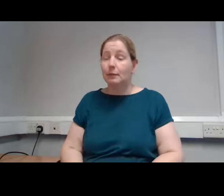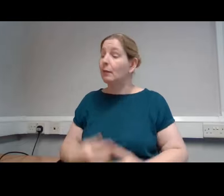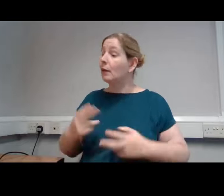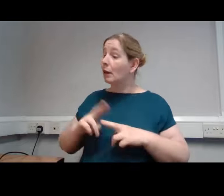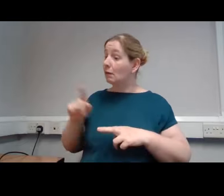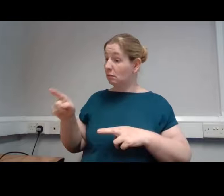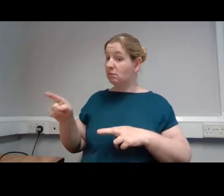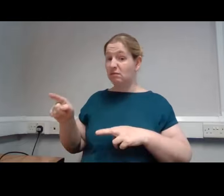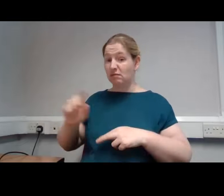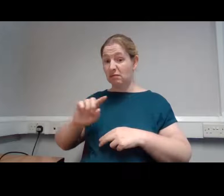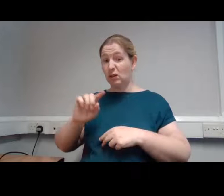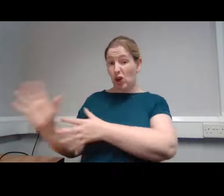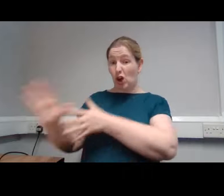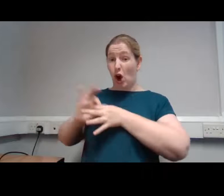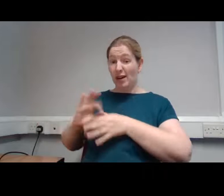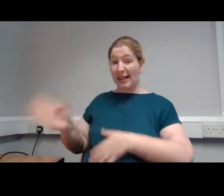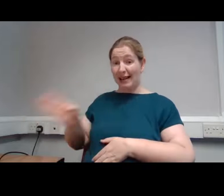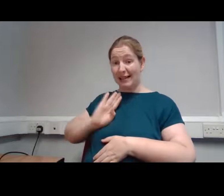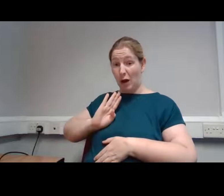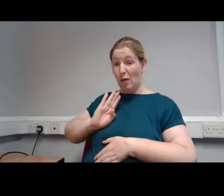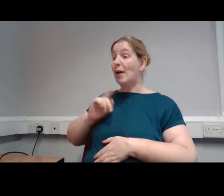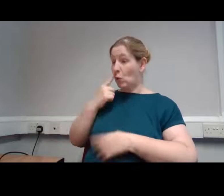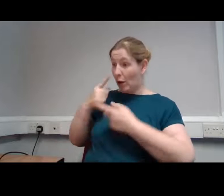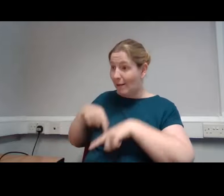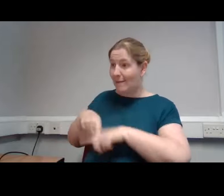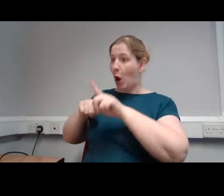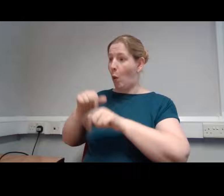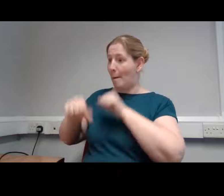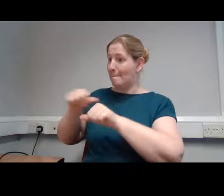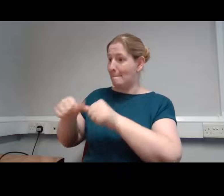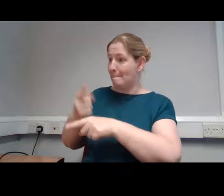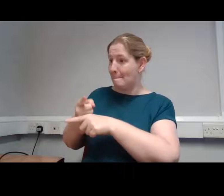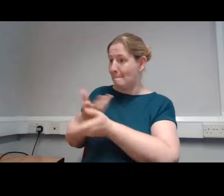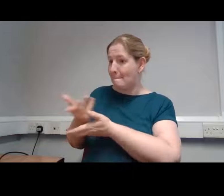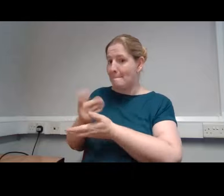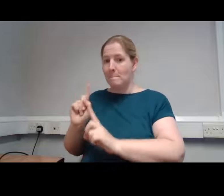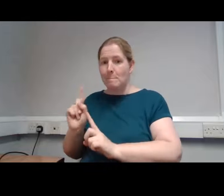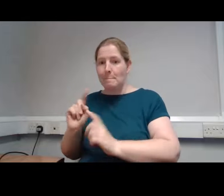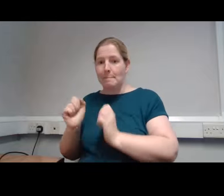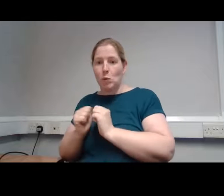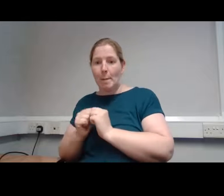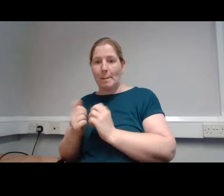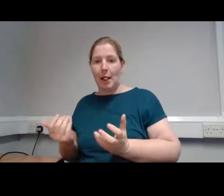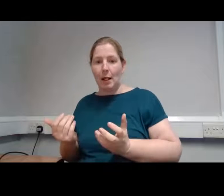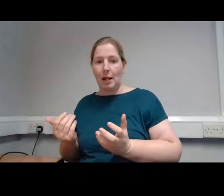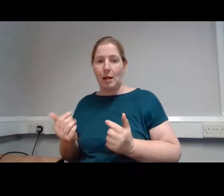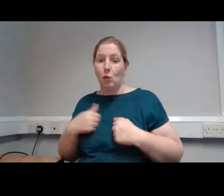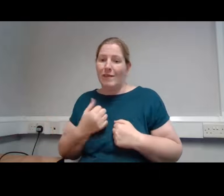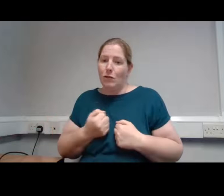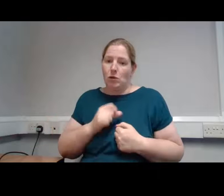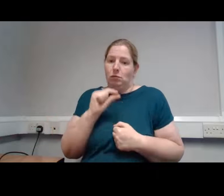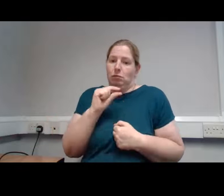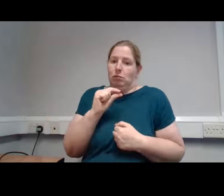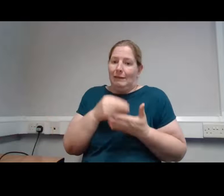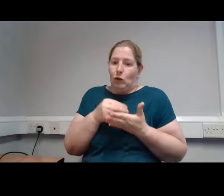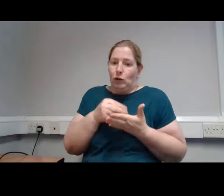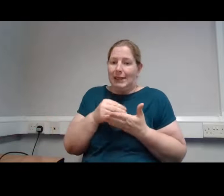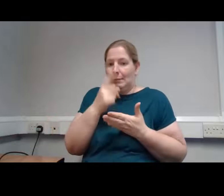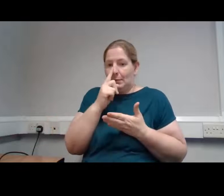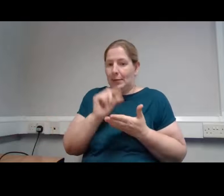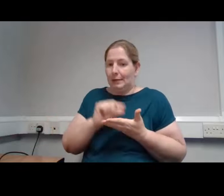to have a chat with me about that, contact me and we can look at that. And we do have a tiny amount of funding that we may be able to